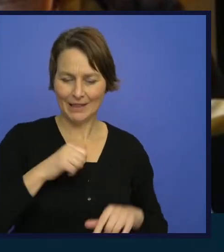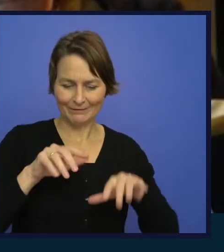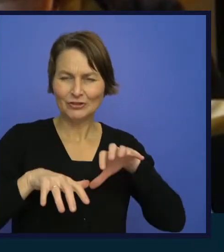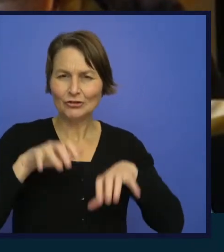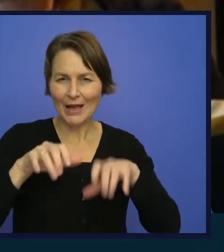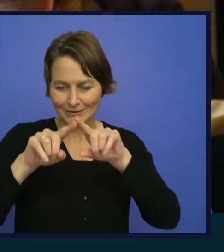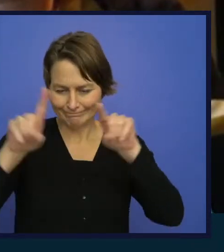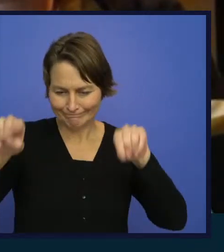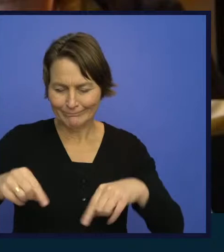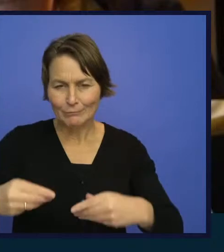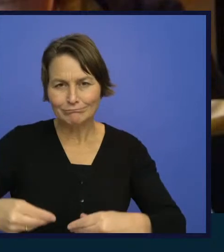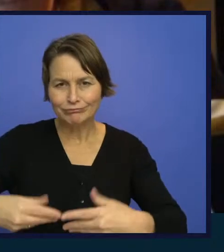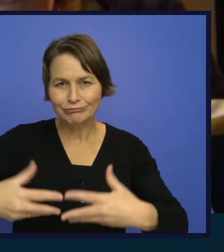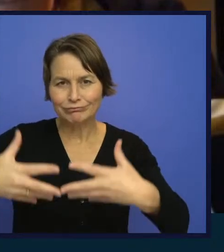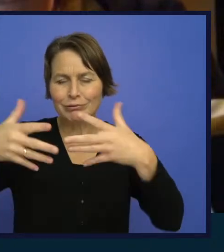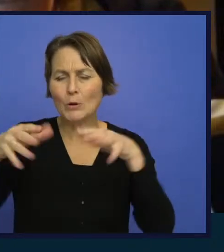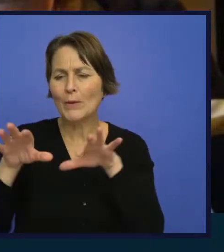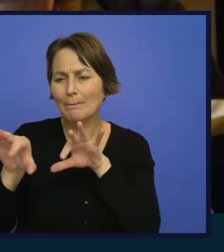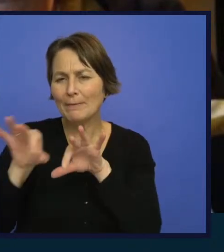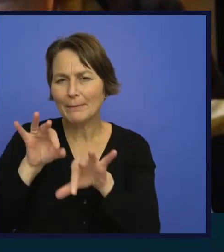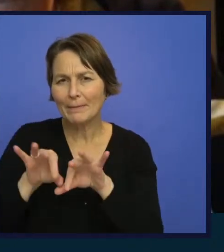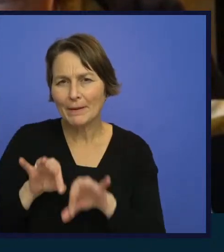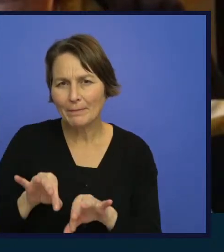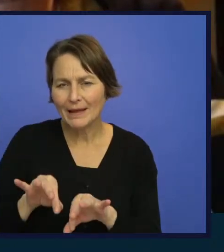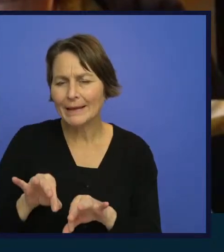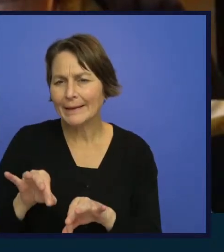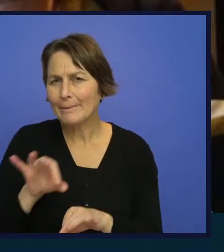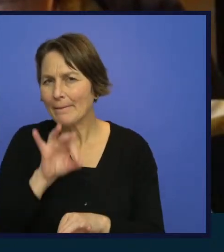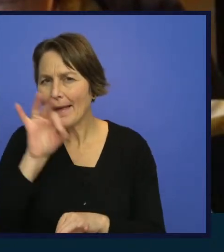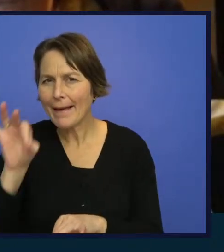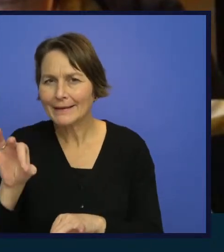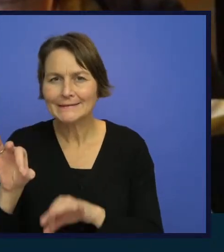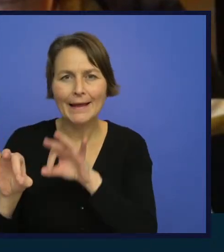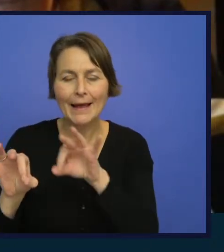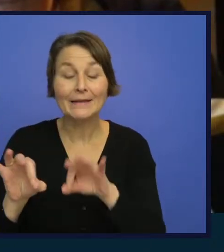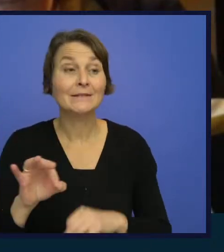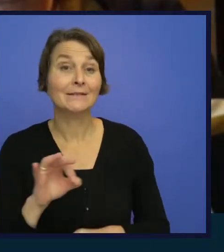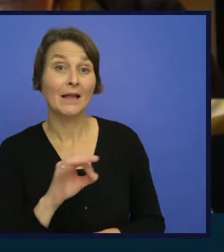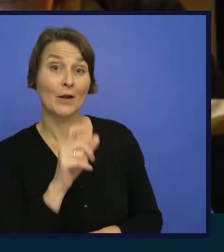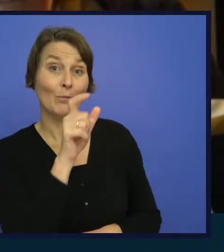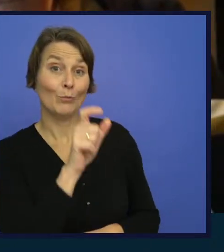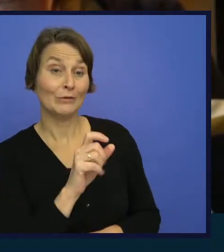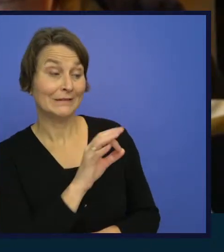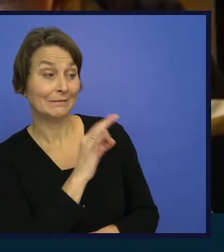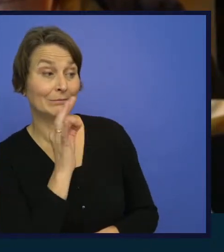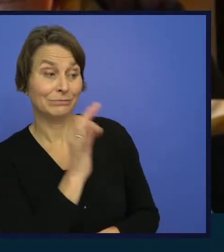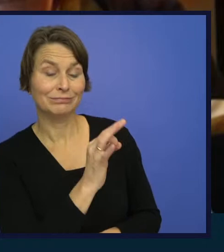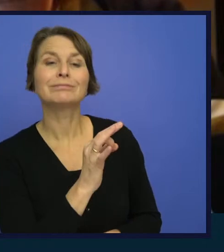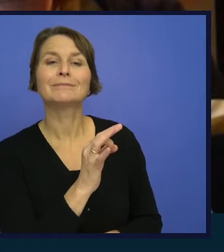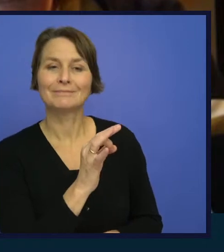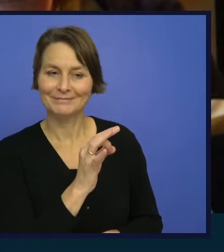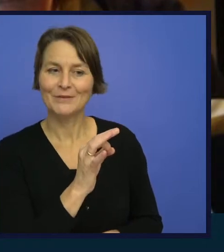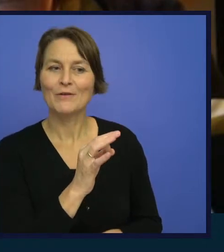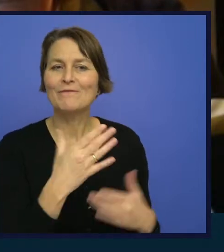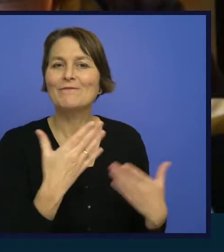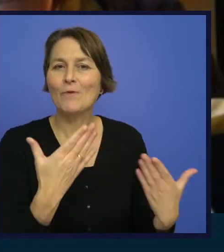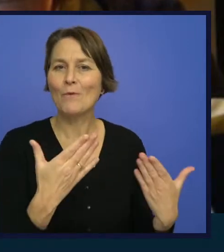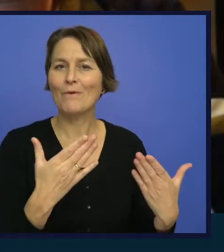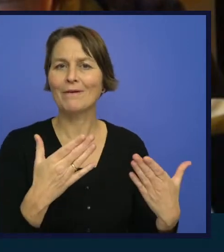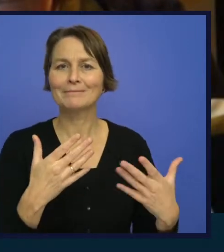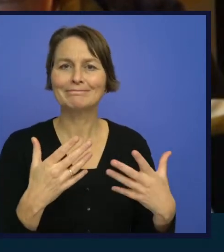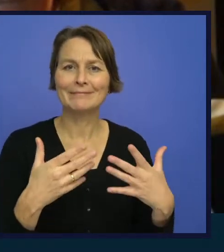collect them and ask them at a set time, which will probably be at the end of the session due to the streaming delay we